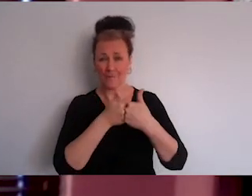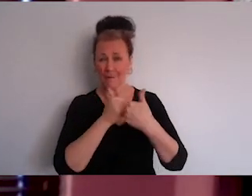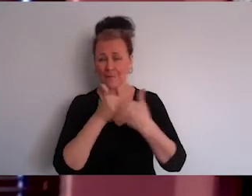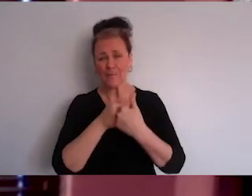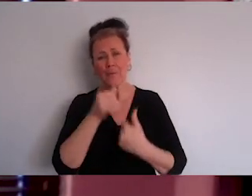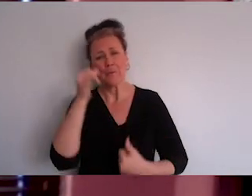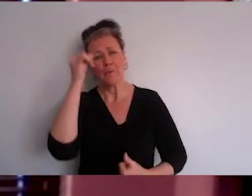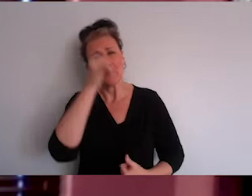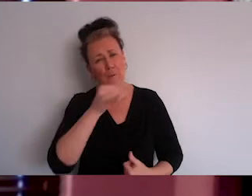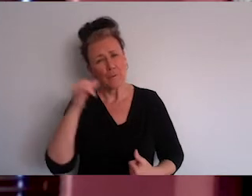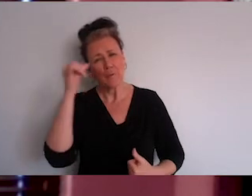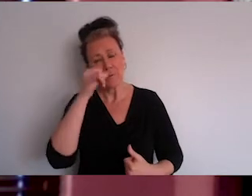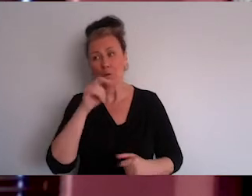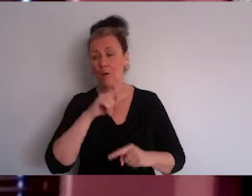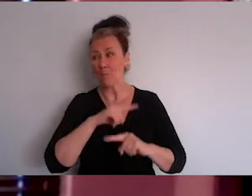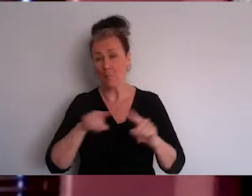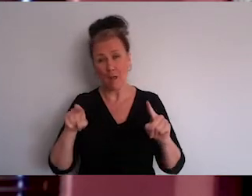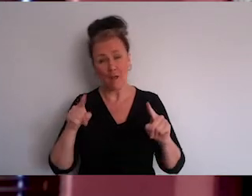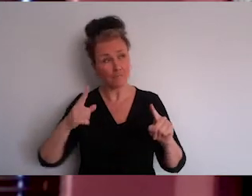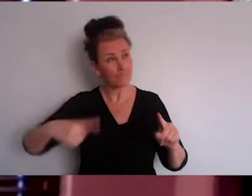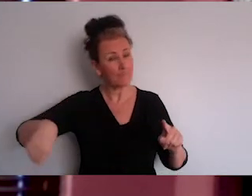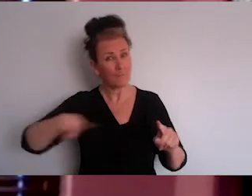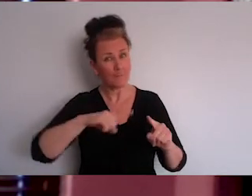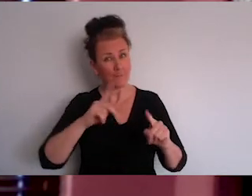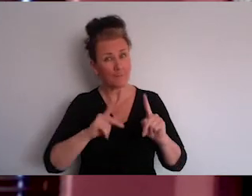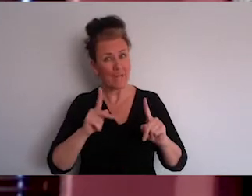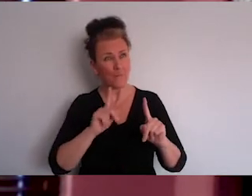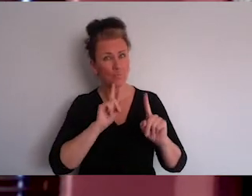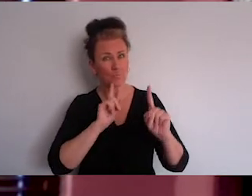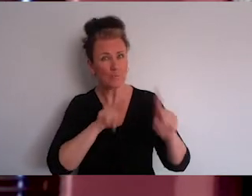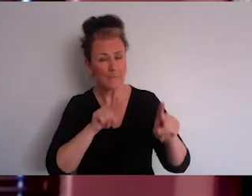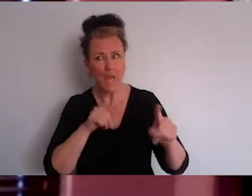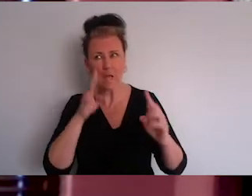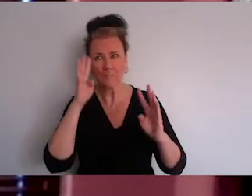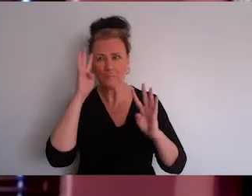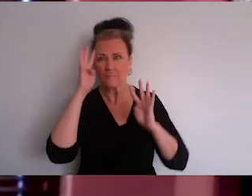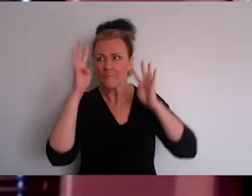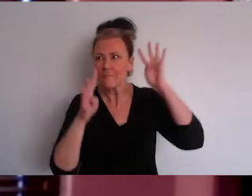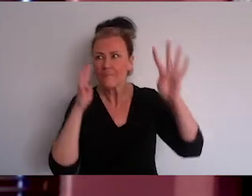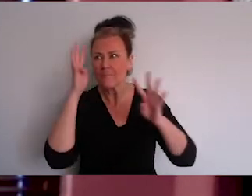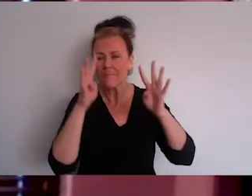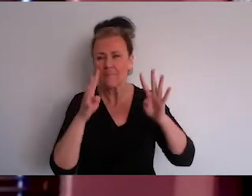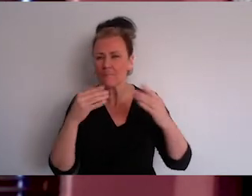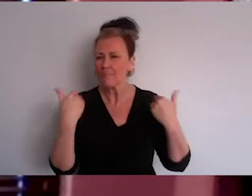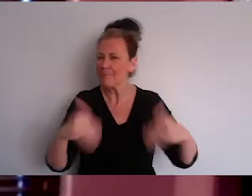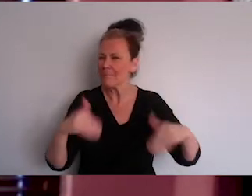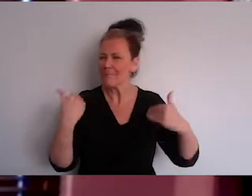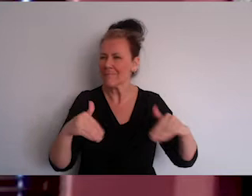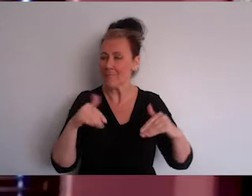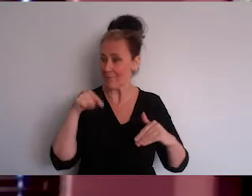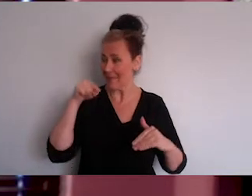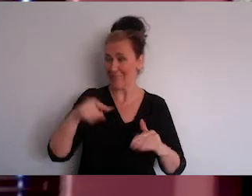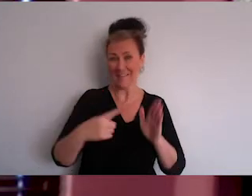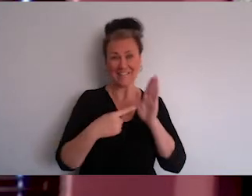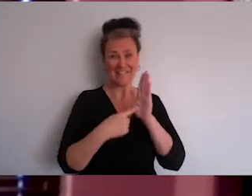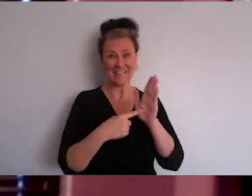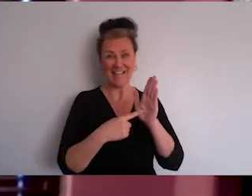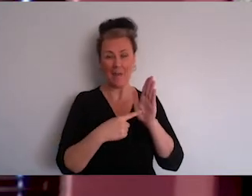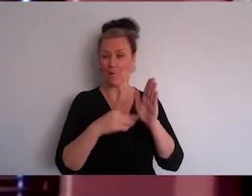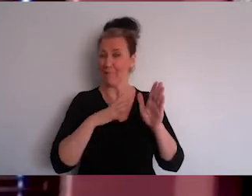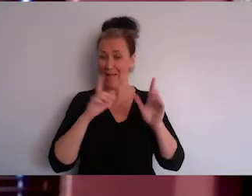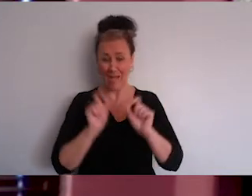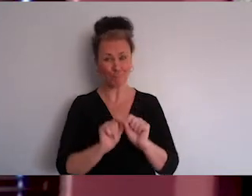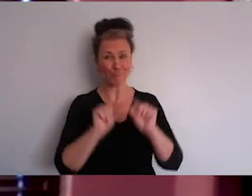truly unique, but so has been our collective response. The fact that we're finding new ways to do things like celebrating this